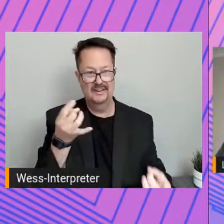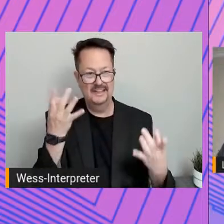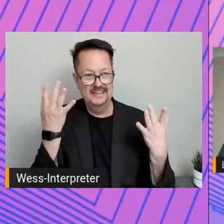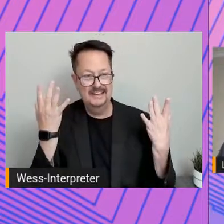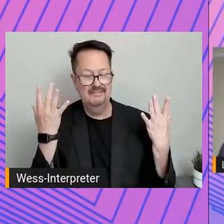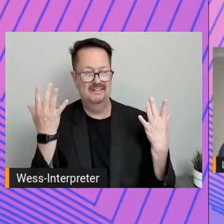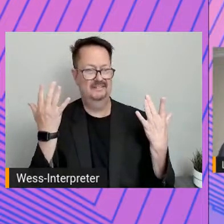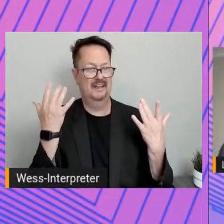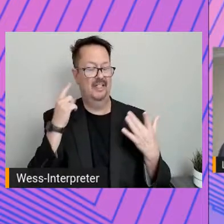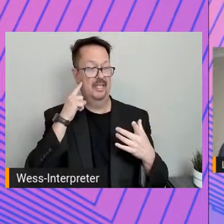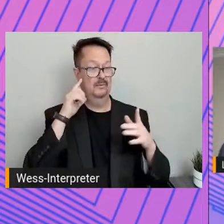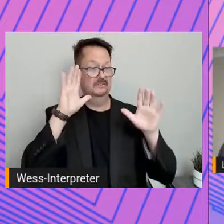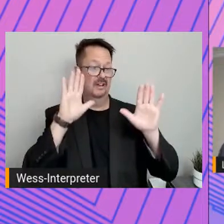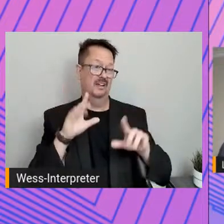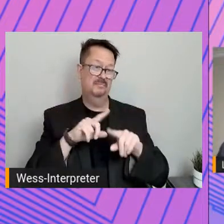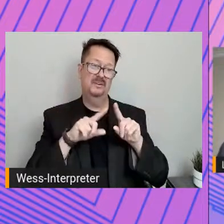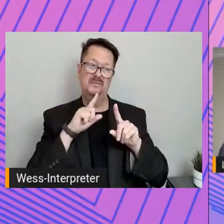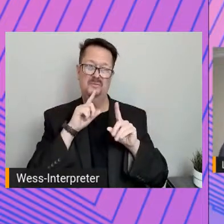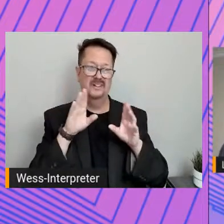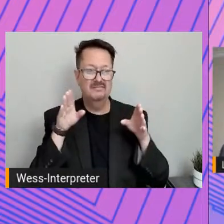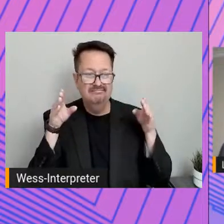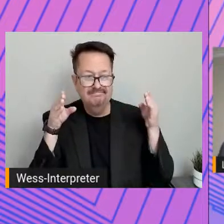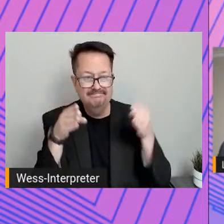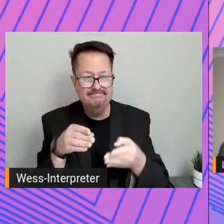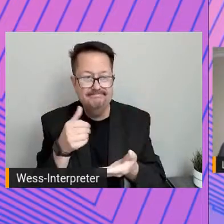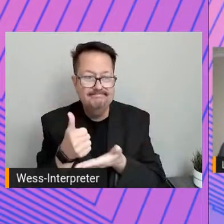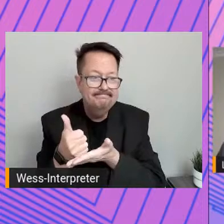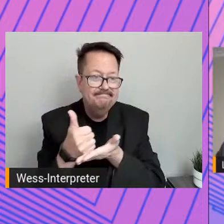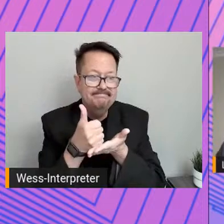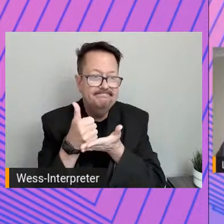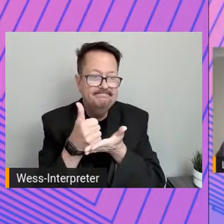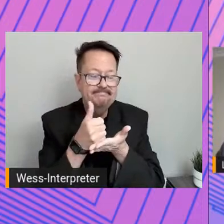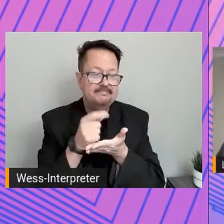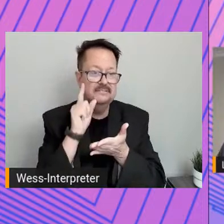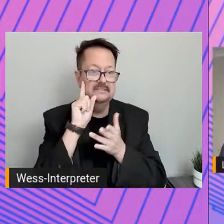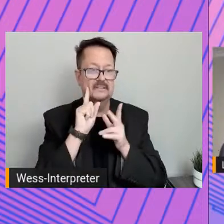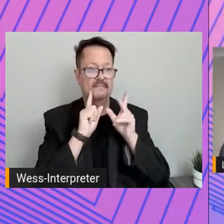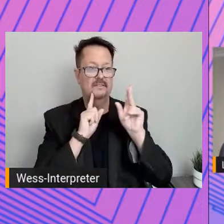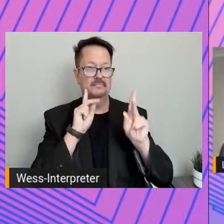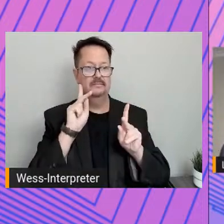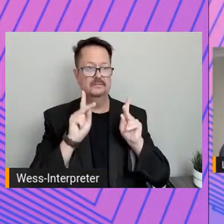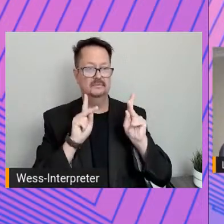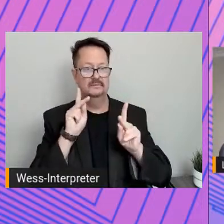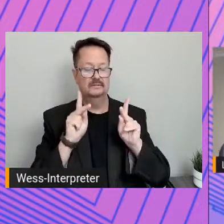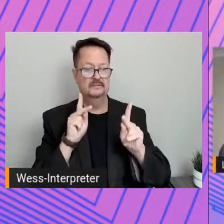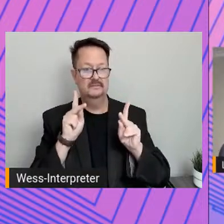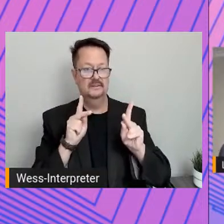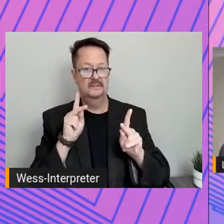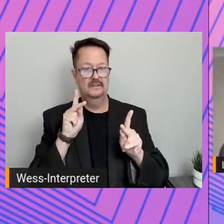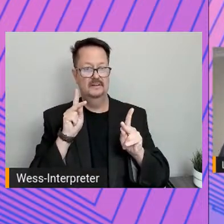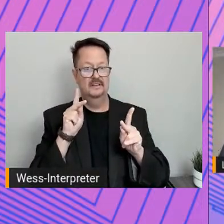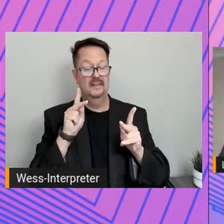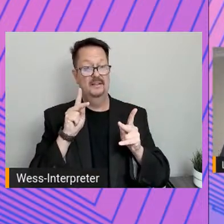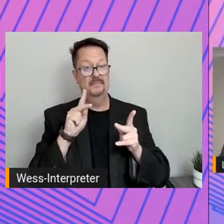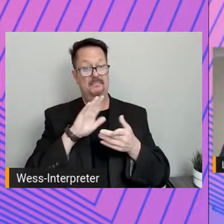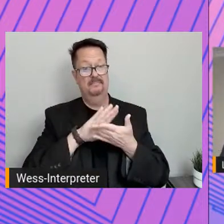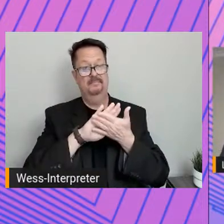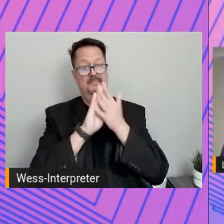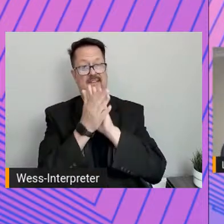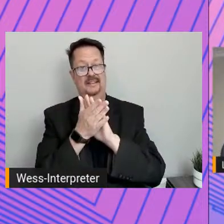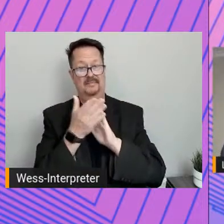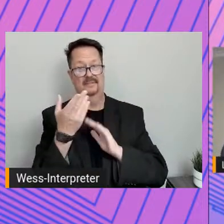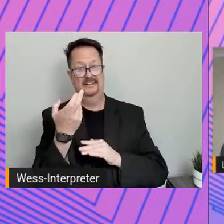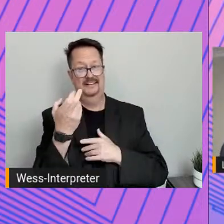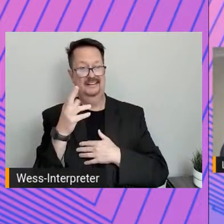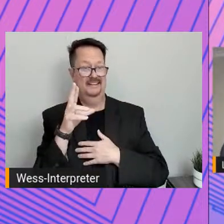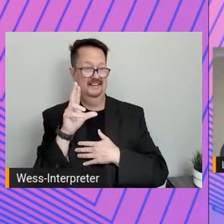but I was really actually just focused on helping other people in the dev community, and becoming a hero was a side effect and of that.